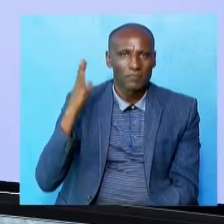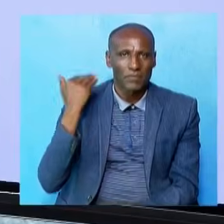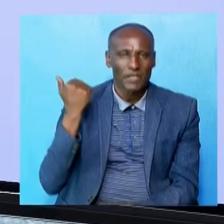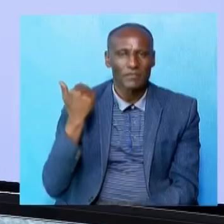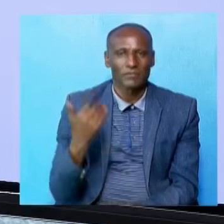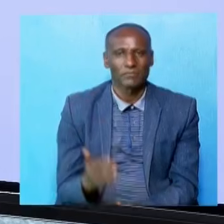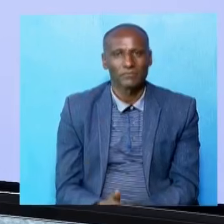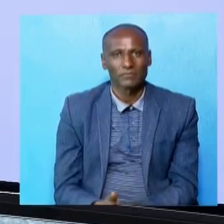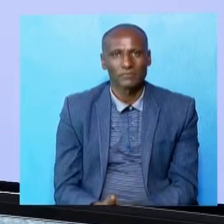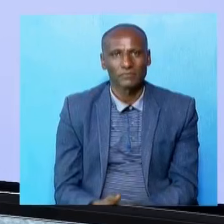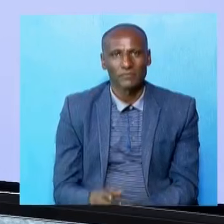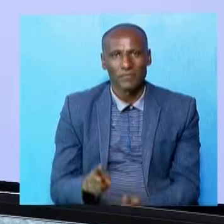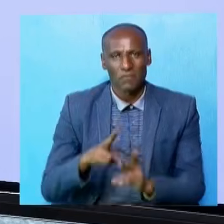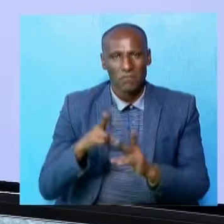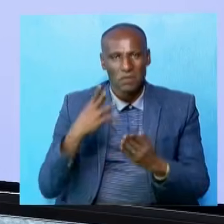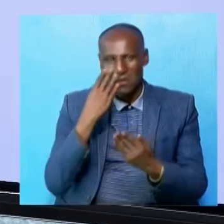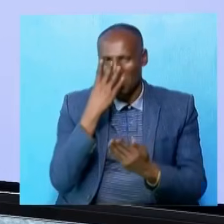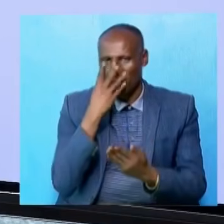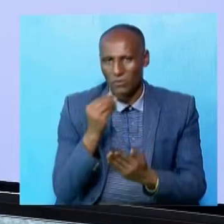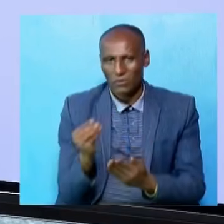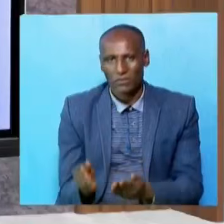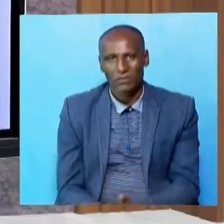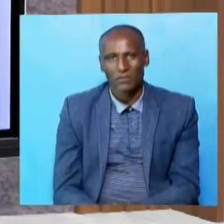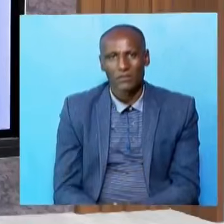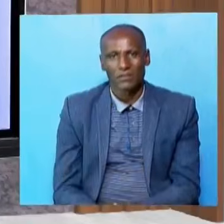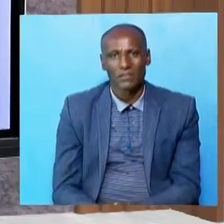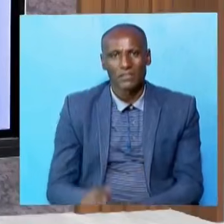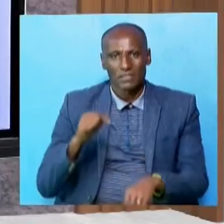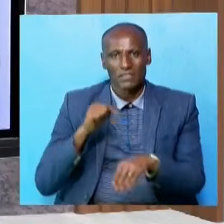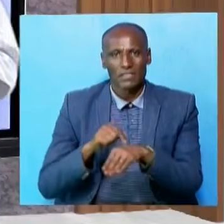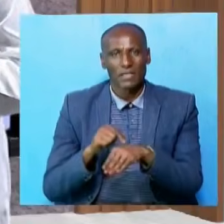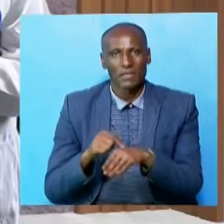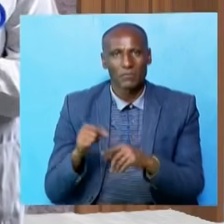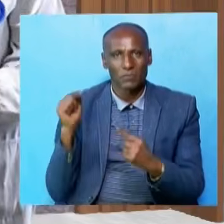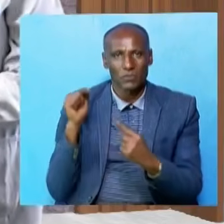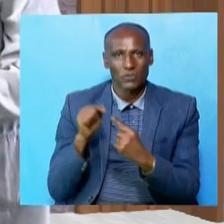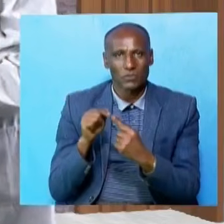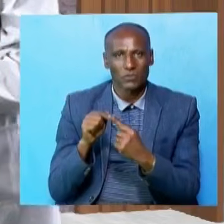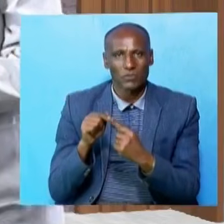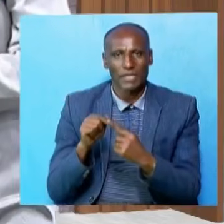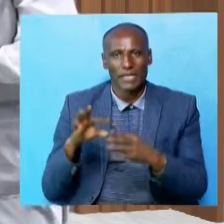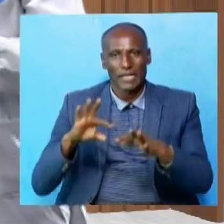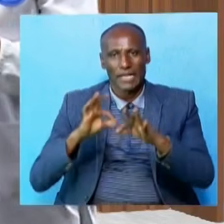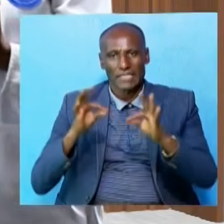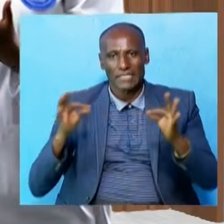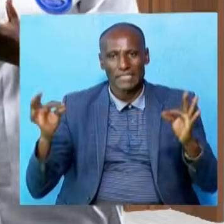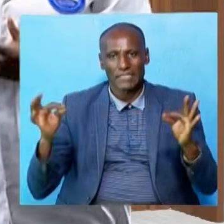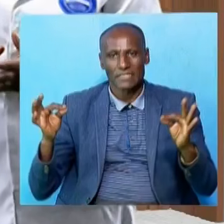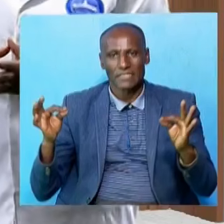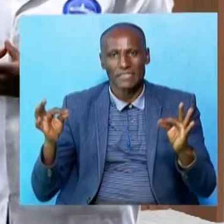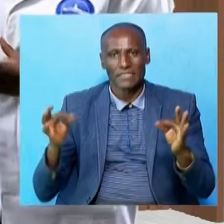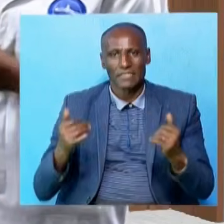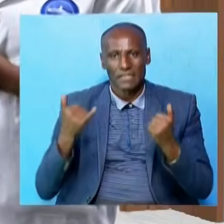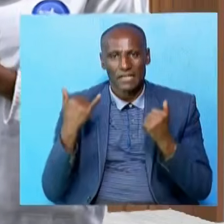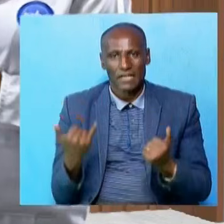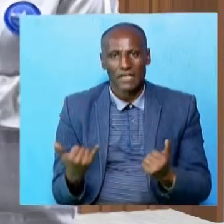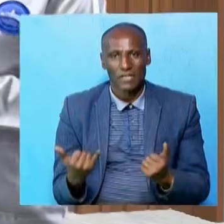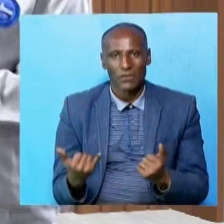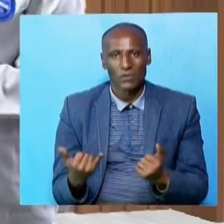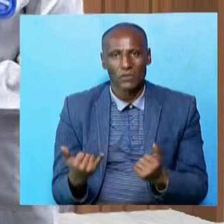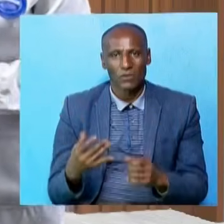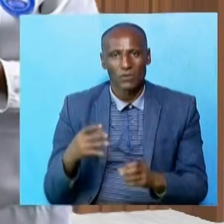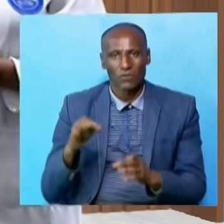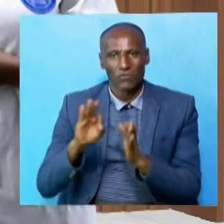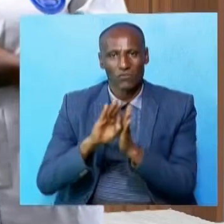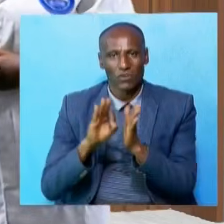Perfect. Very good. Now, it's time to make what? To make a sentence. Can you make a sentence using these